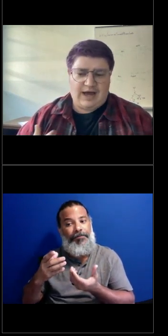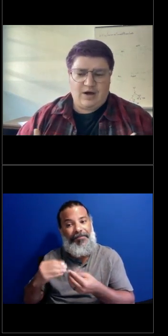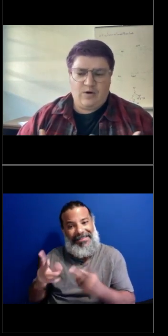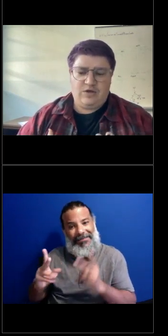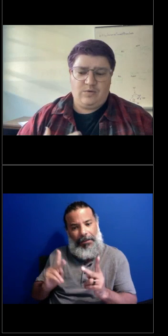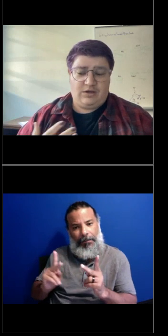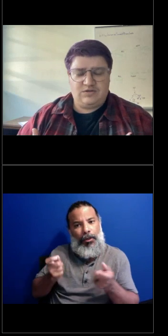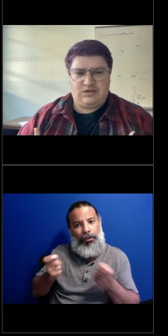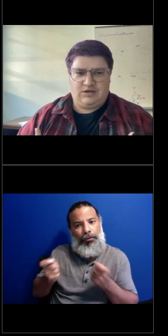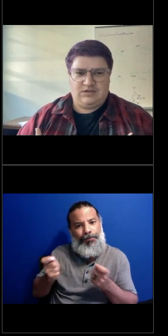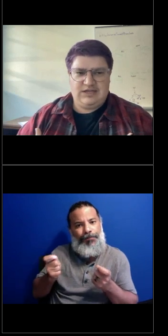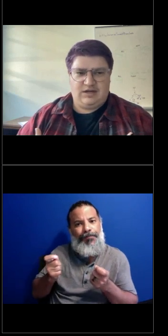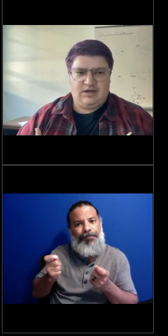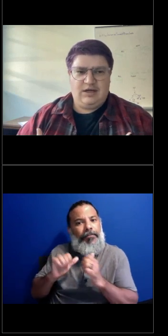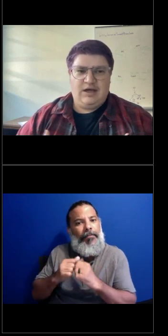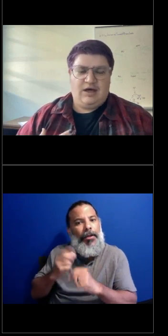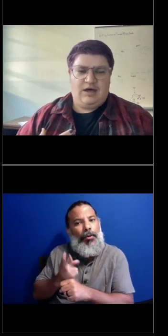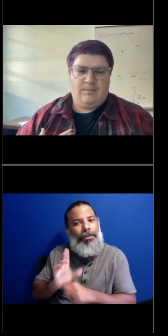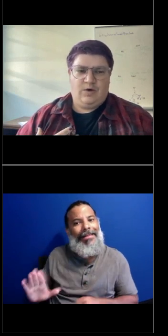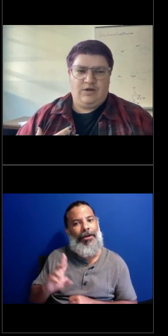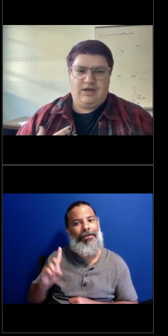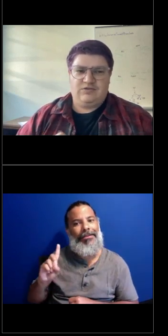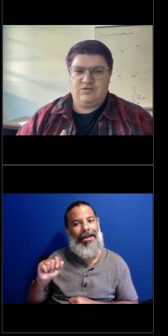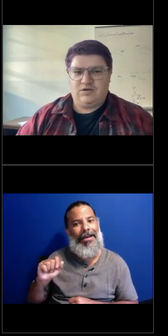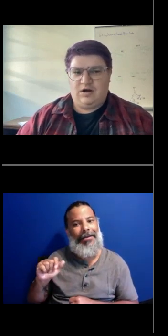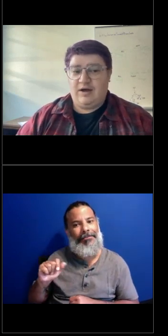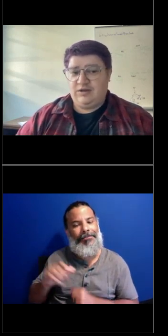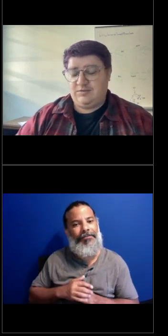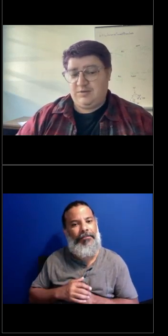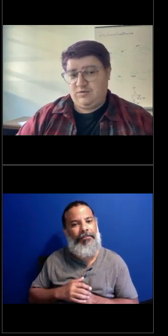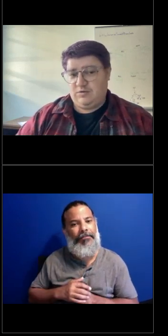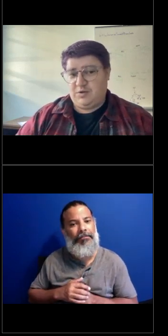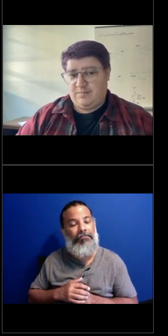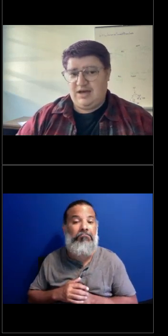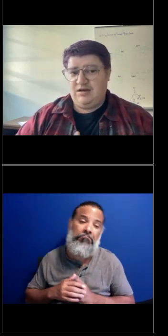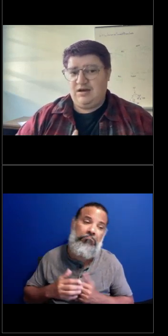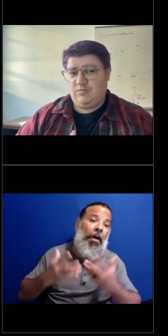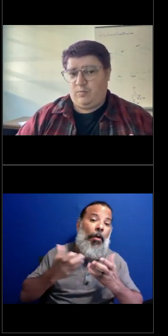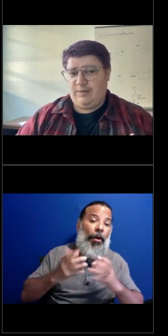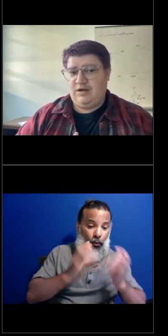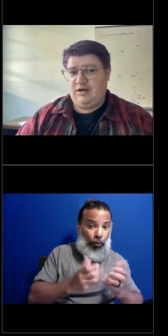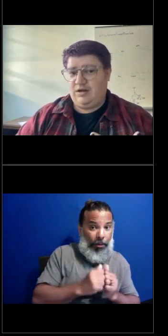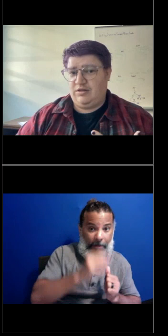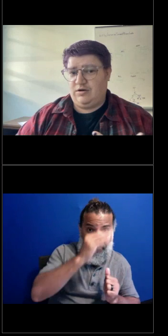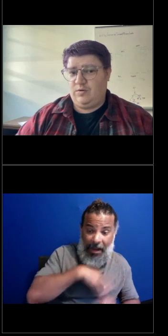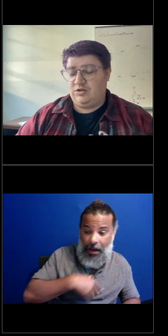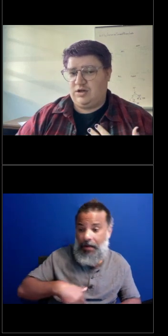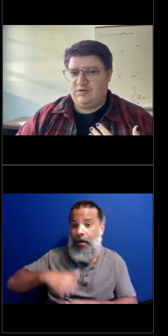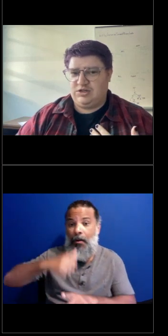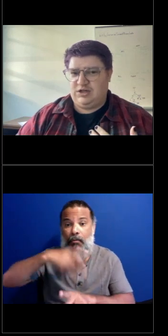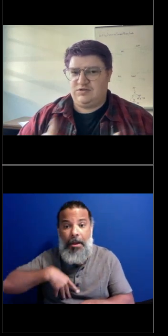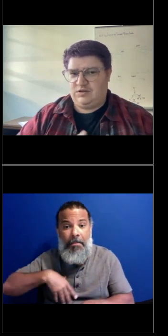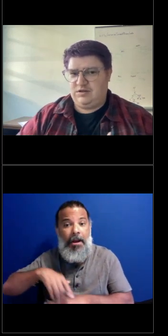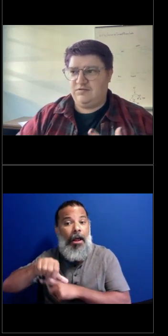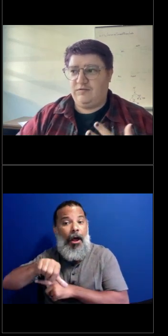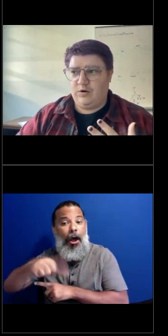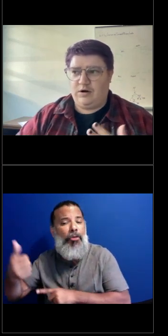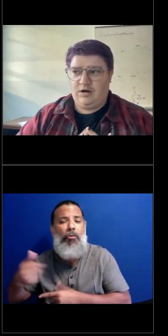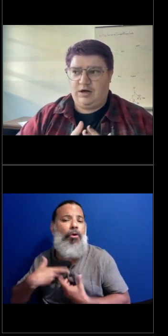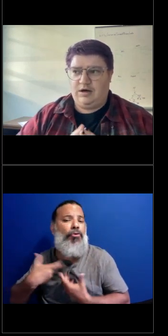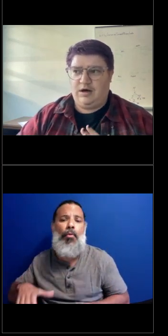over how you are using their data, where the answers are, I would like to be grouped with men, women, other, or do not wish to answer.